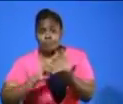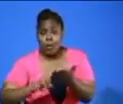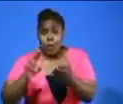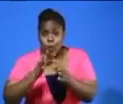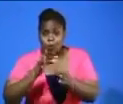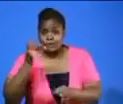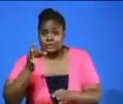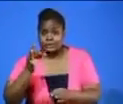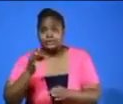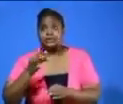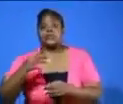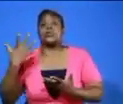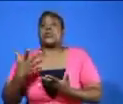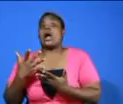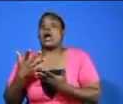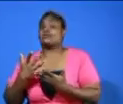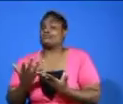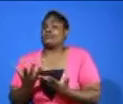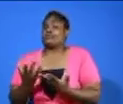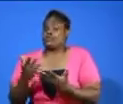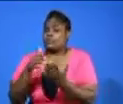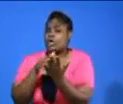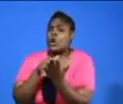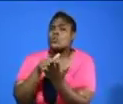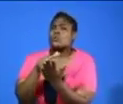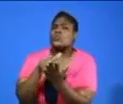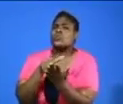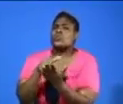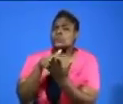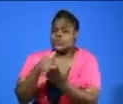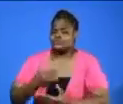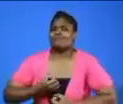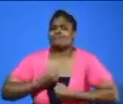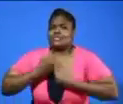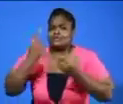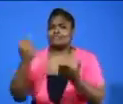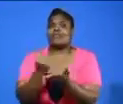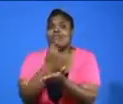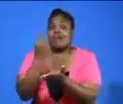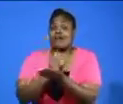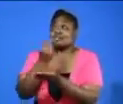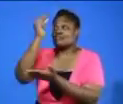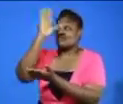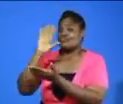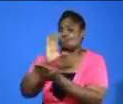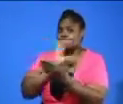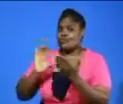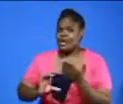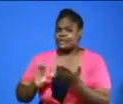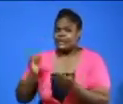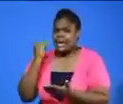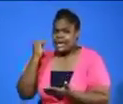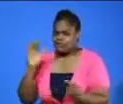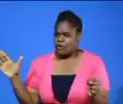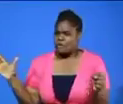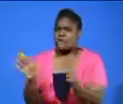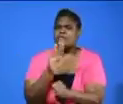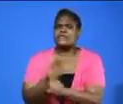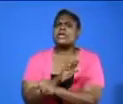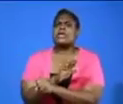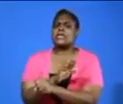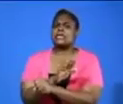to give a watered down version of the gospel of Christ. If you are not Holy Ghost